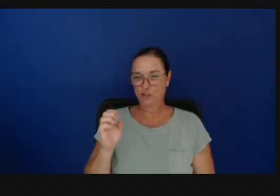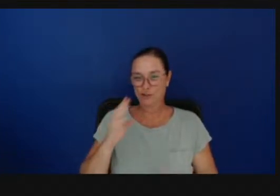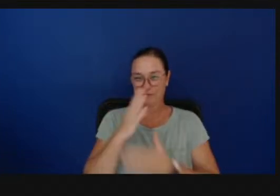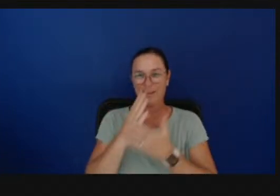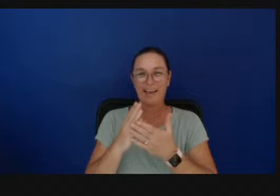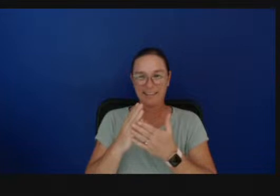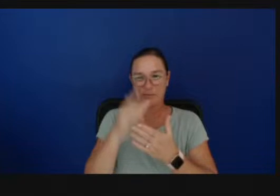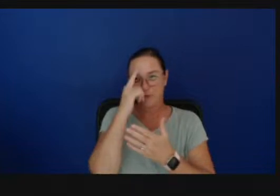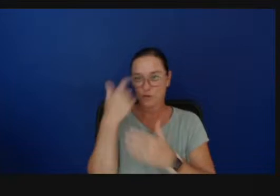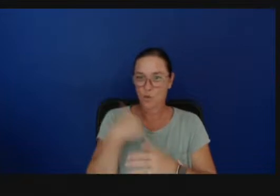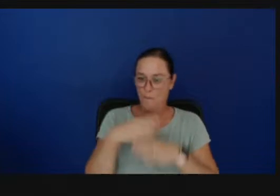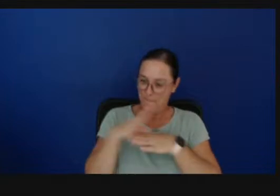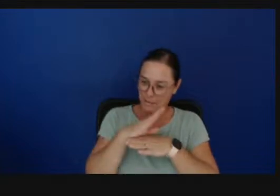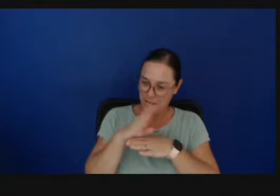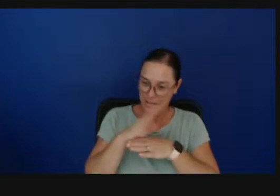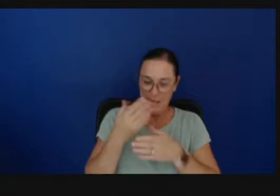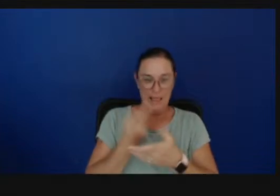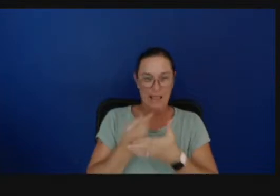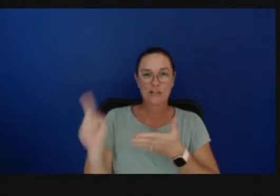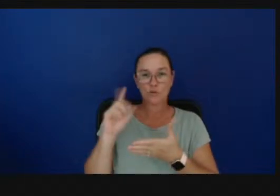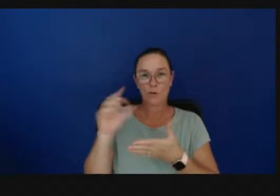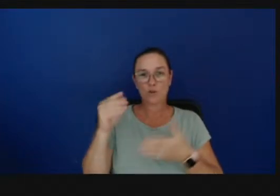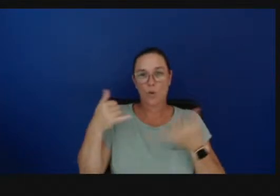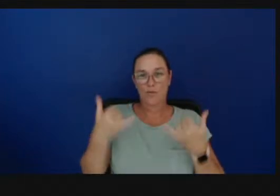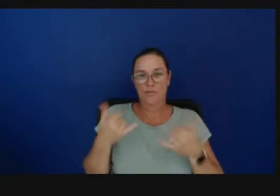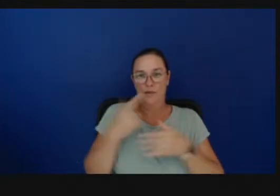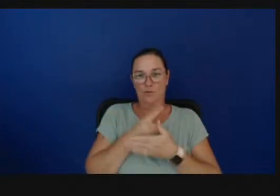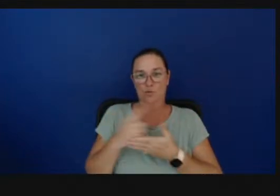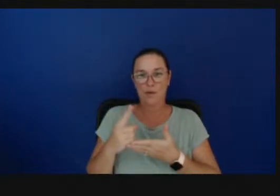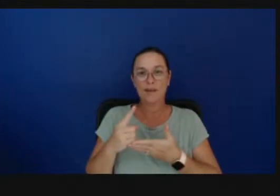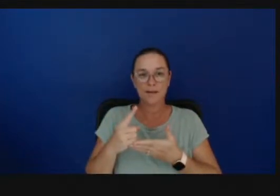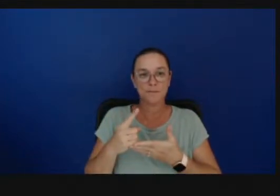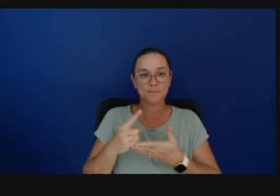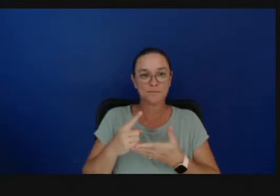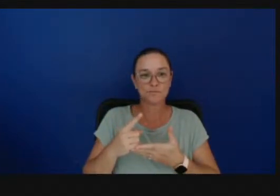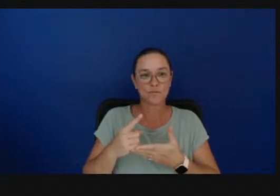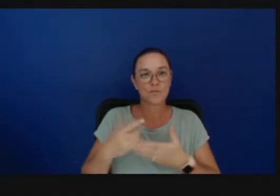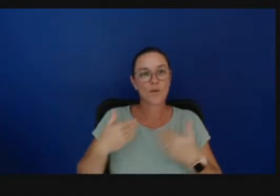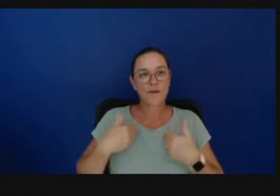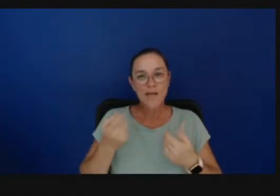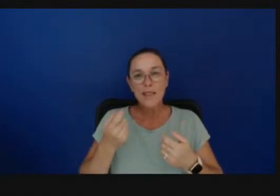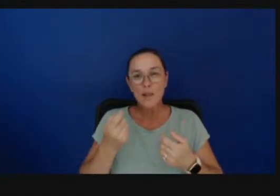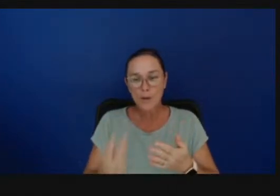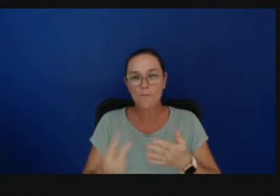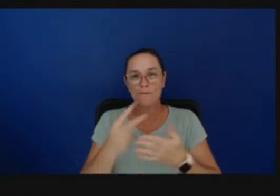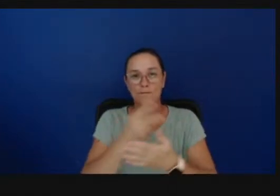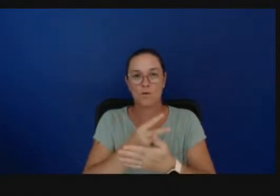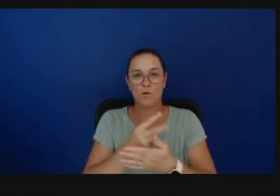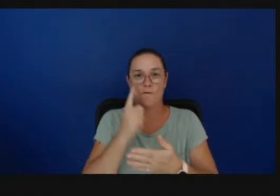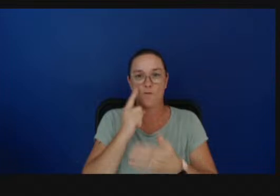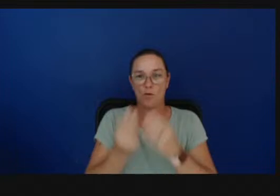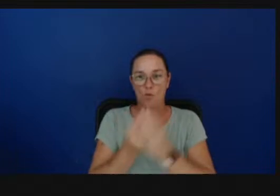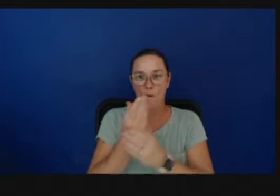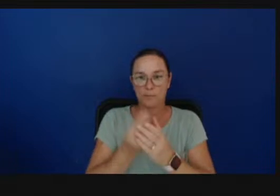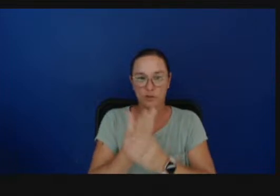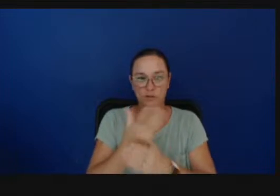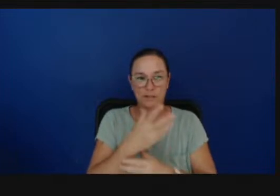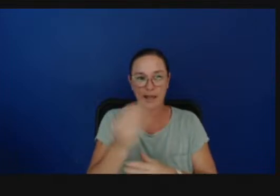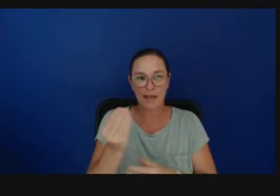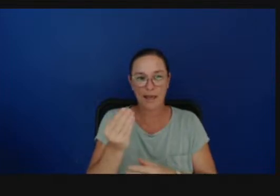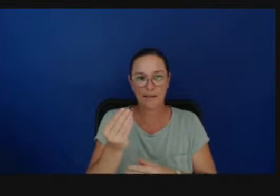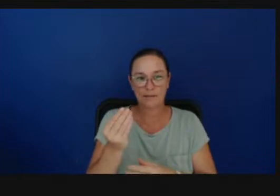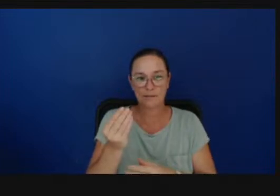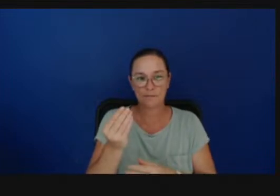going last week. So this week, yeah, we got a little review of the eruption and go